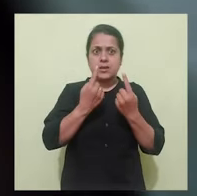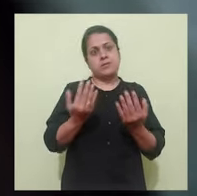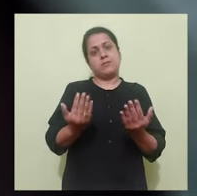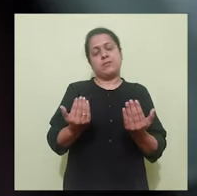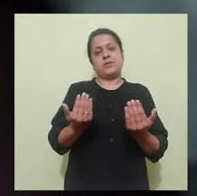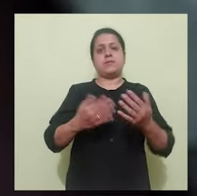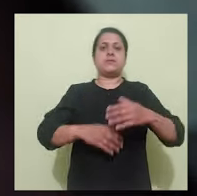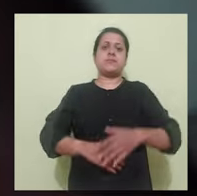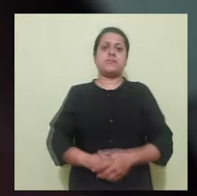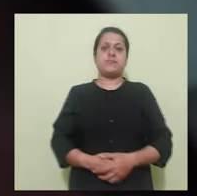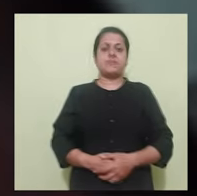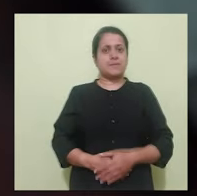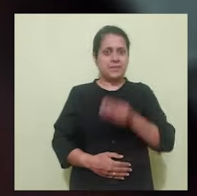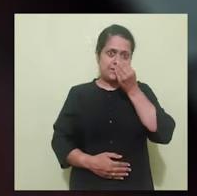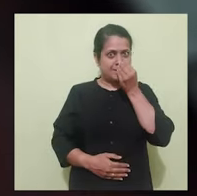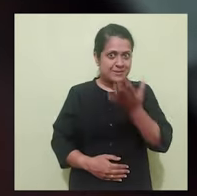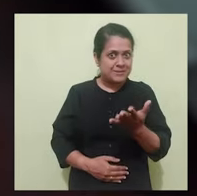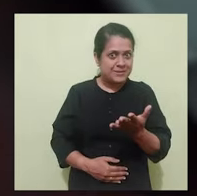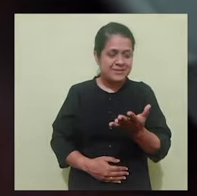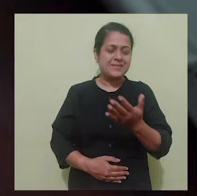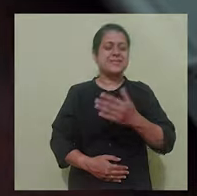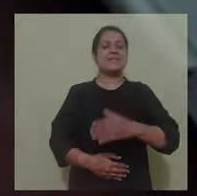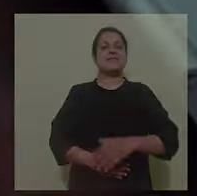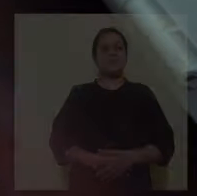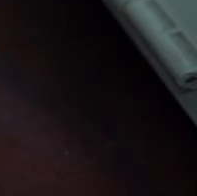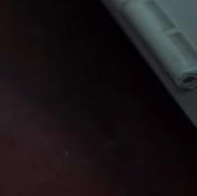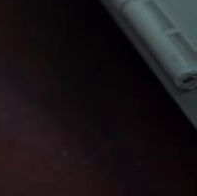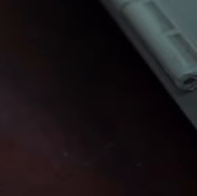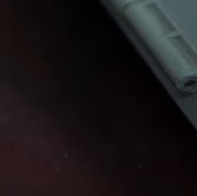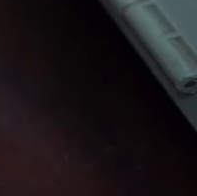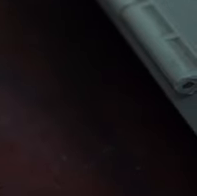That's it. Isn't this a simple process?